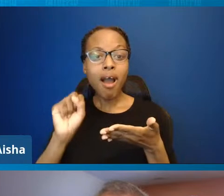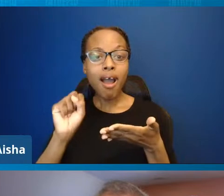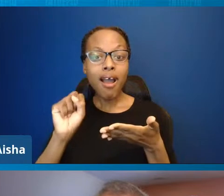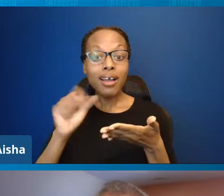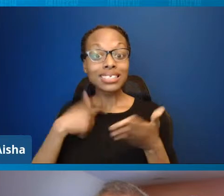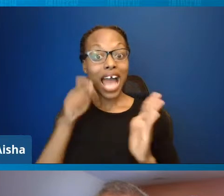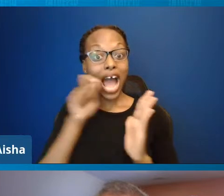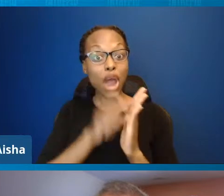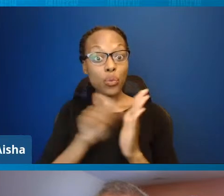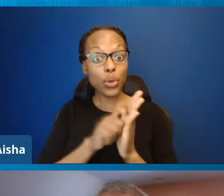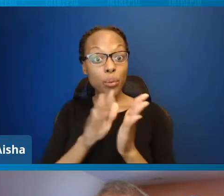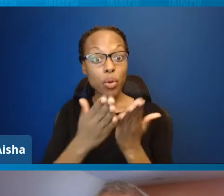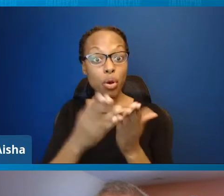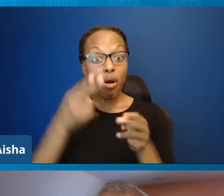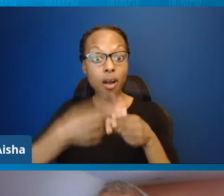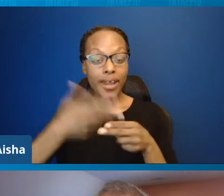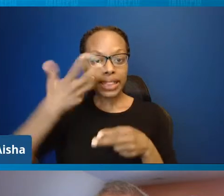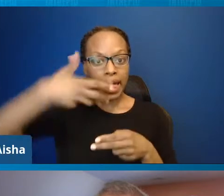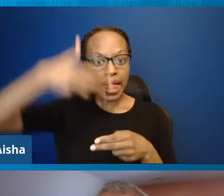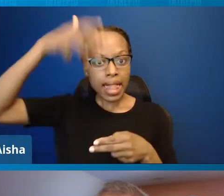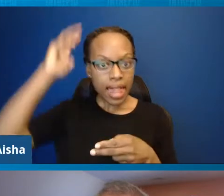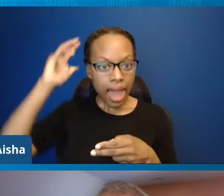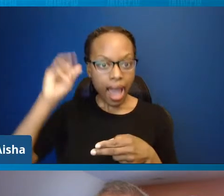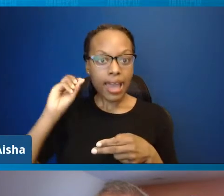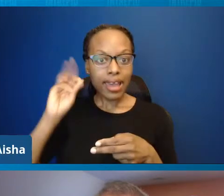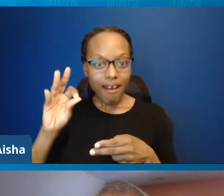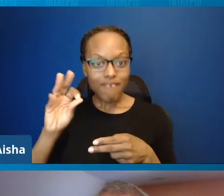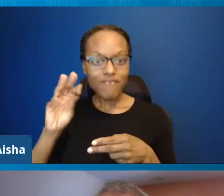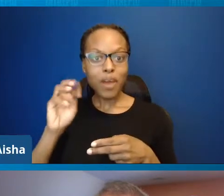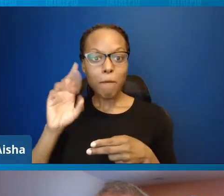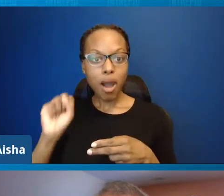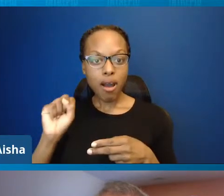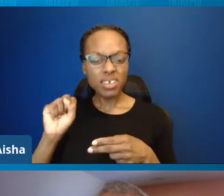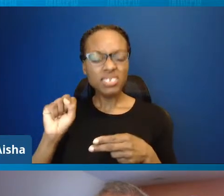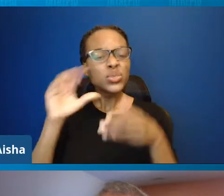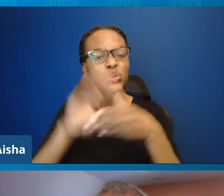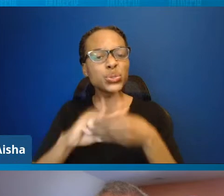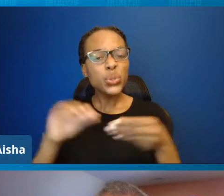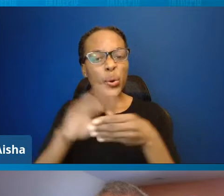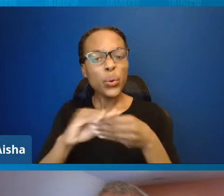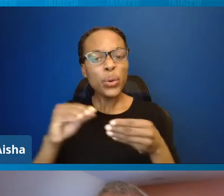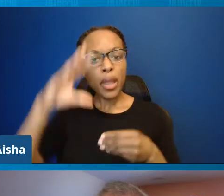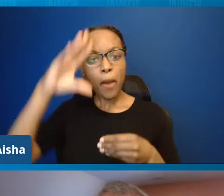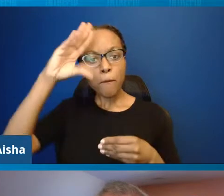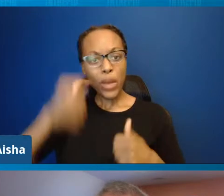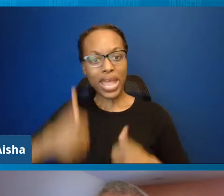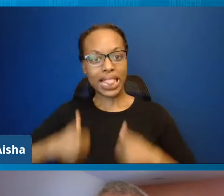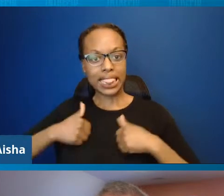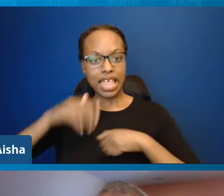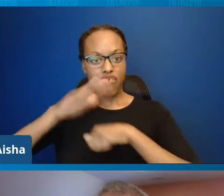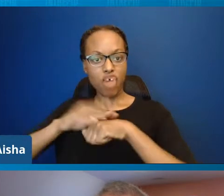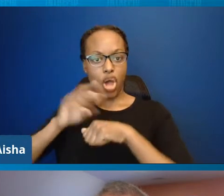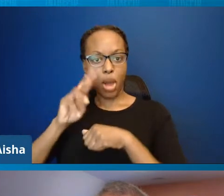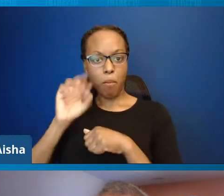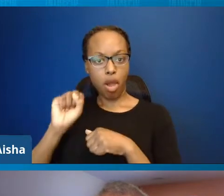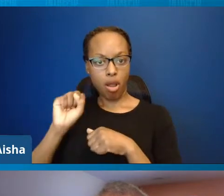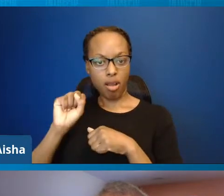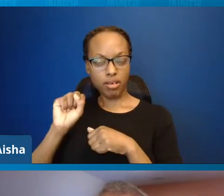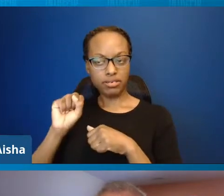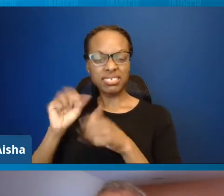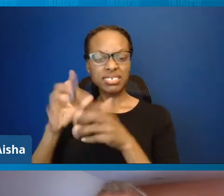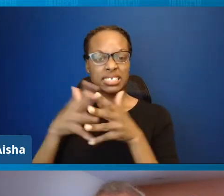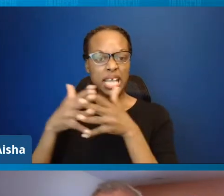Lion of Mars. And it's a book about a boy who lives on Mars in the American settlement. So I think we're going to be hearing a lot about Mars